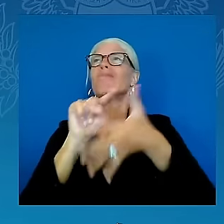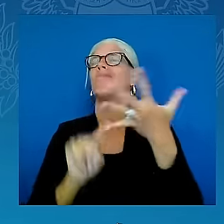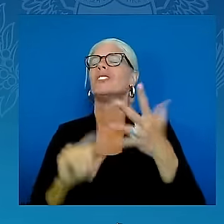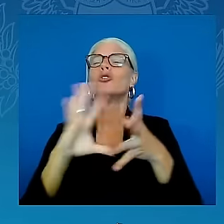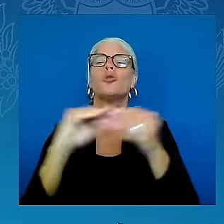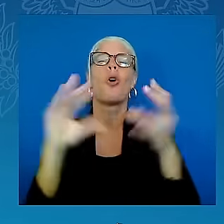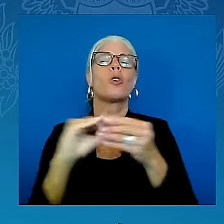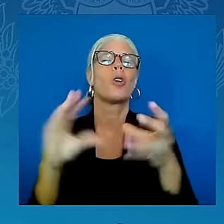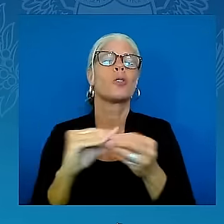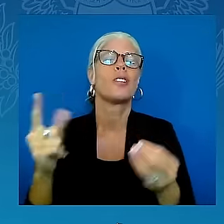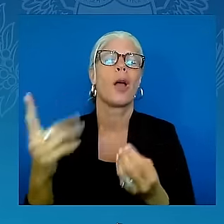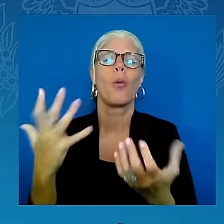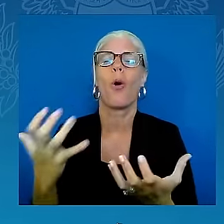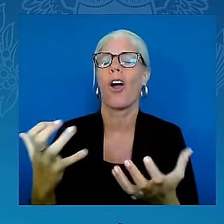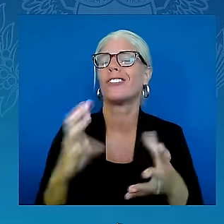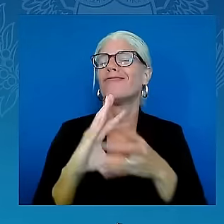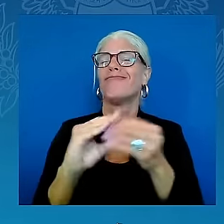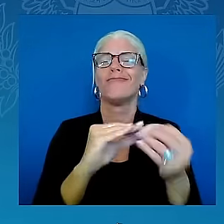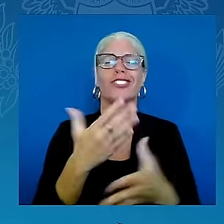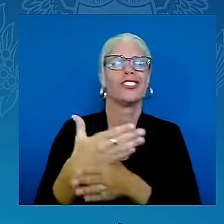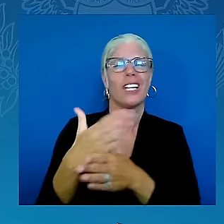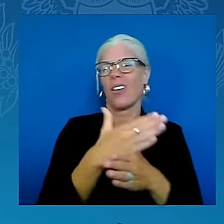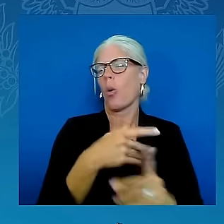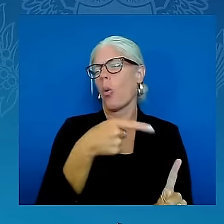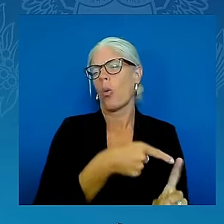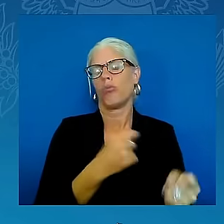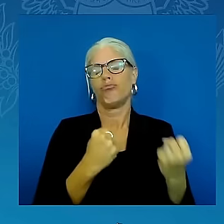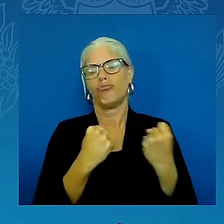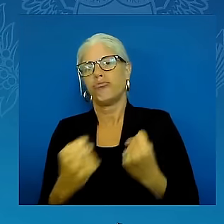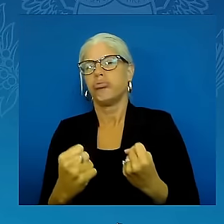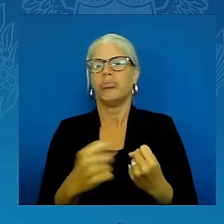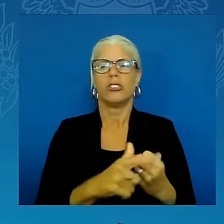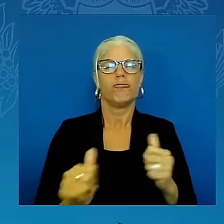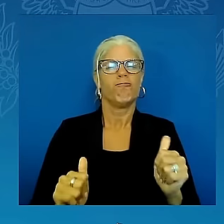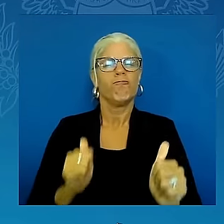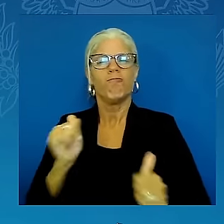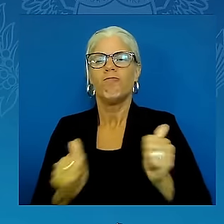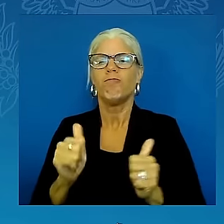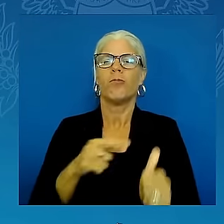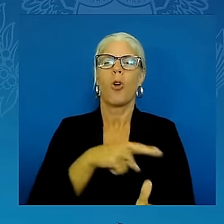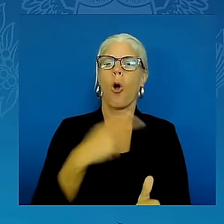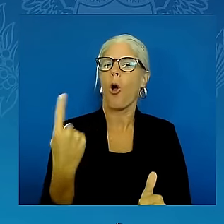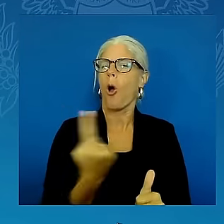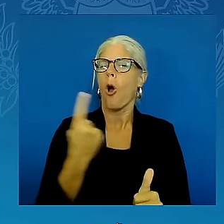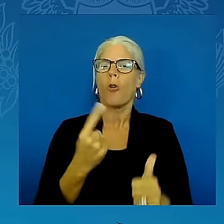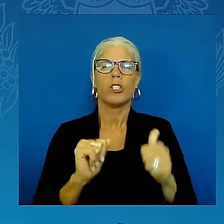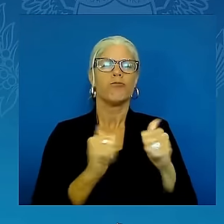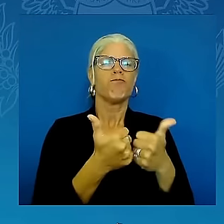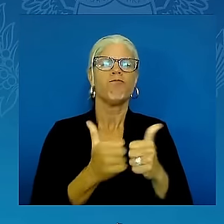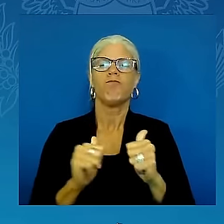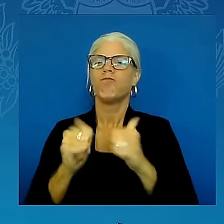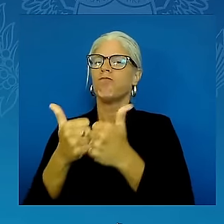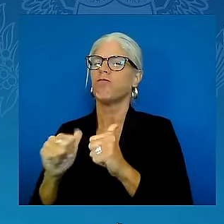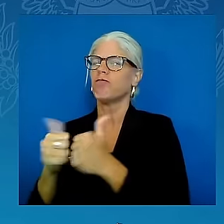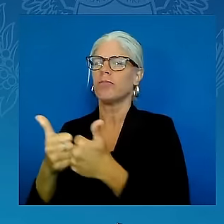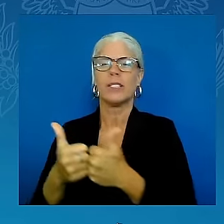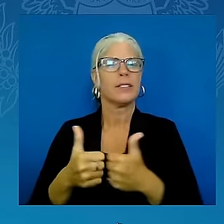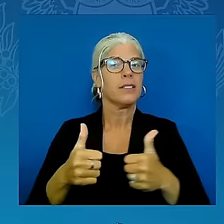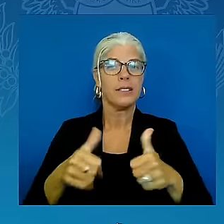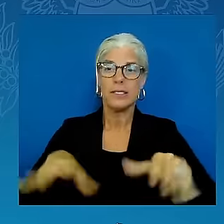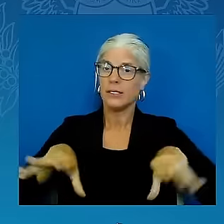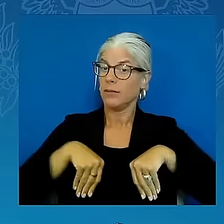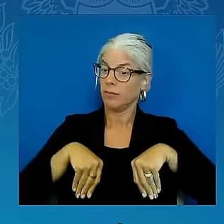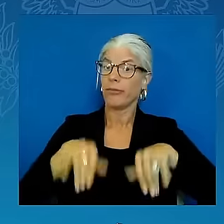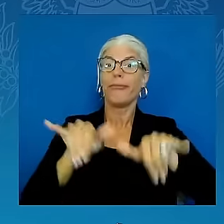that we would rise to a point of excellence, knowing life was too short and there's too much to be